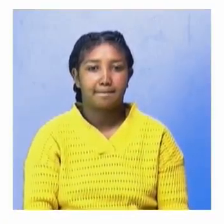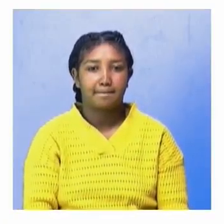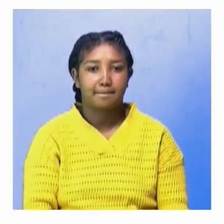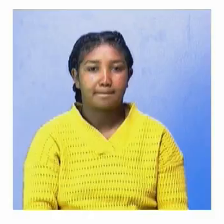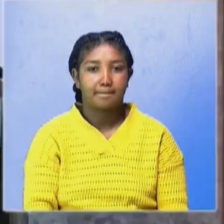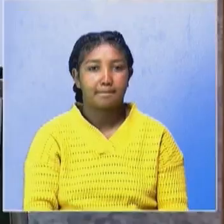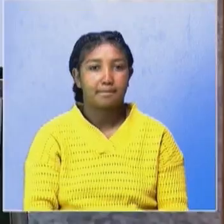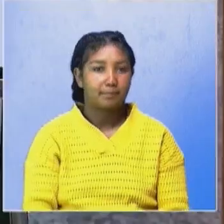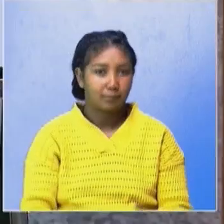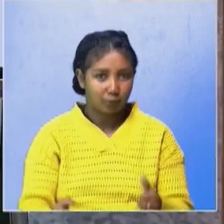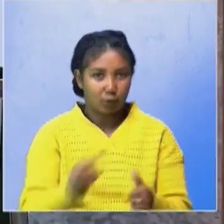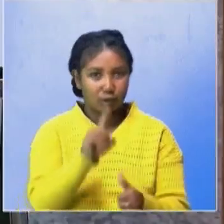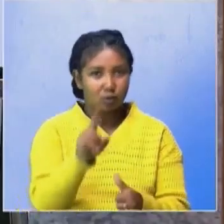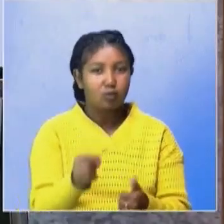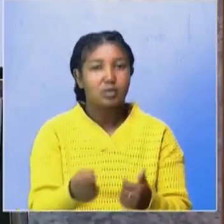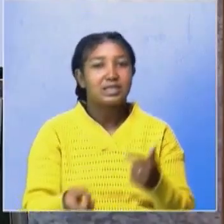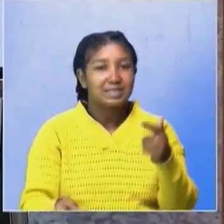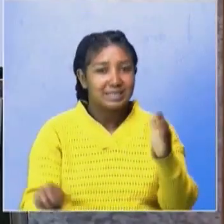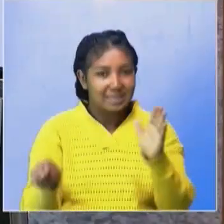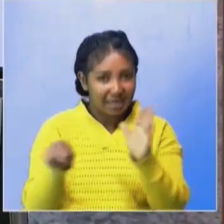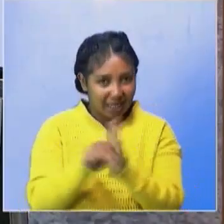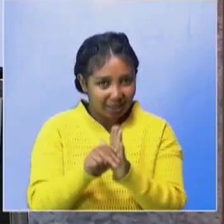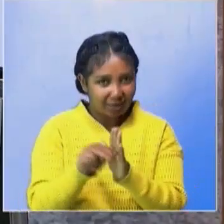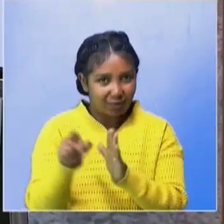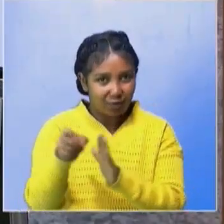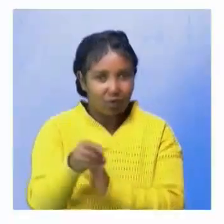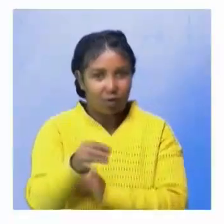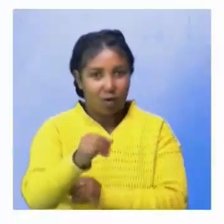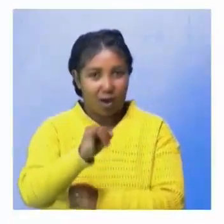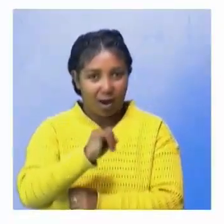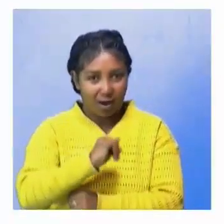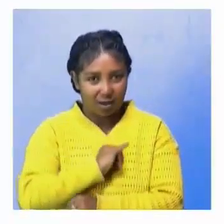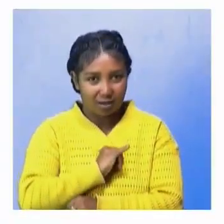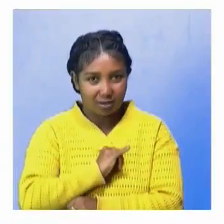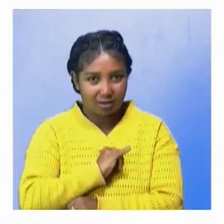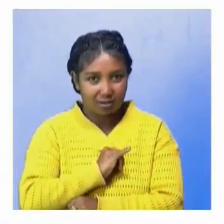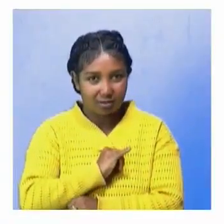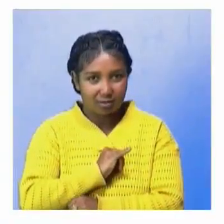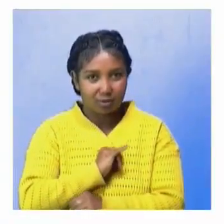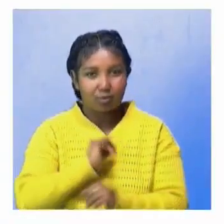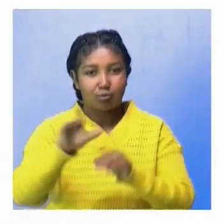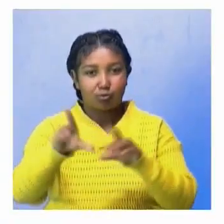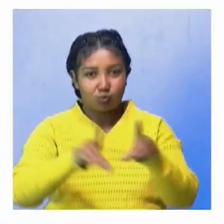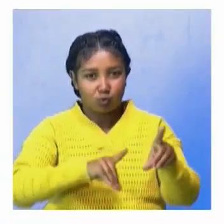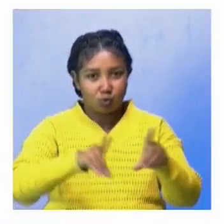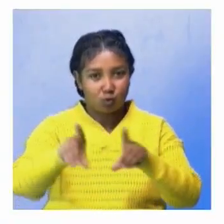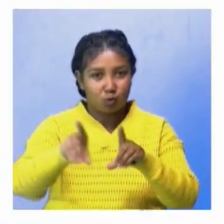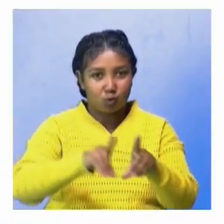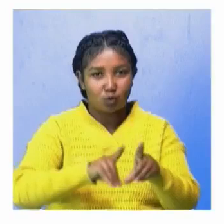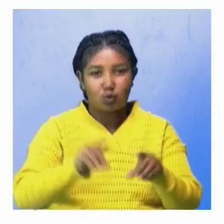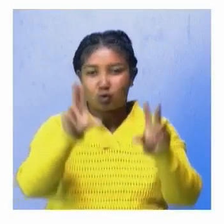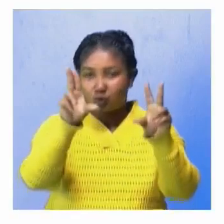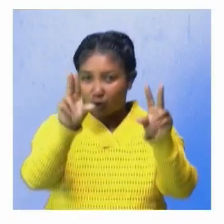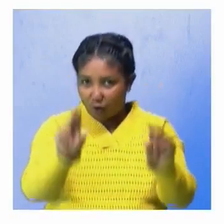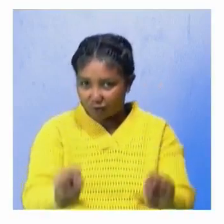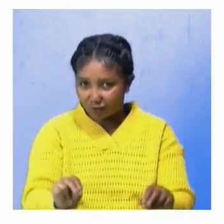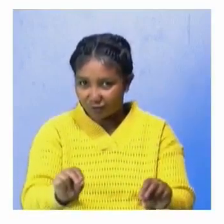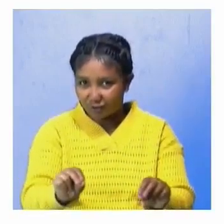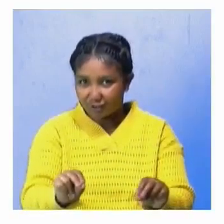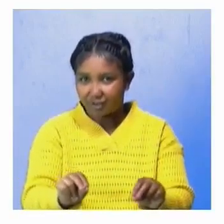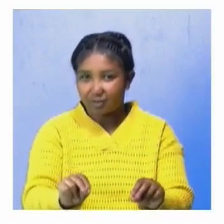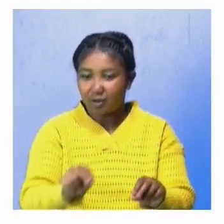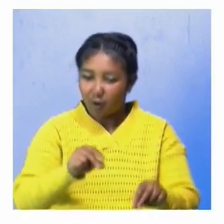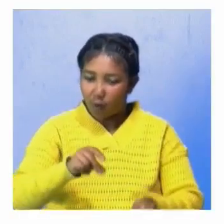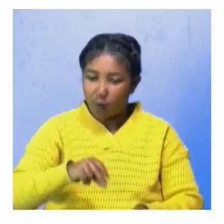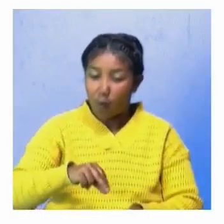Question mark. When we come to negative, I do not